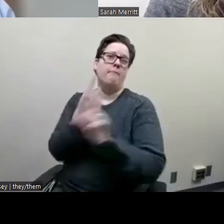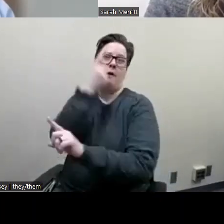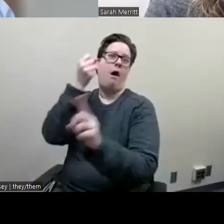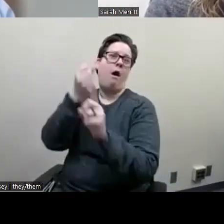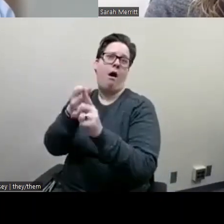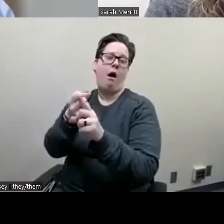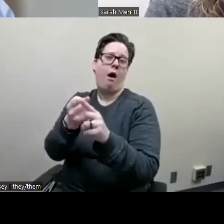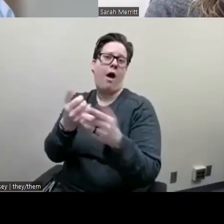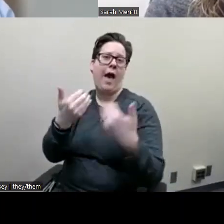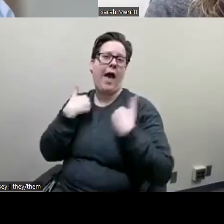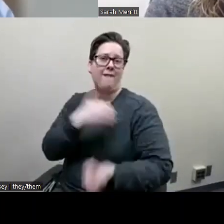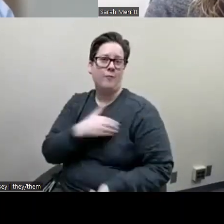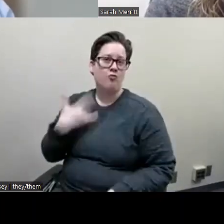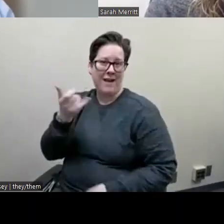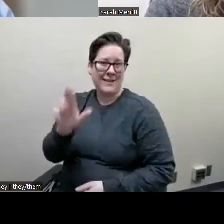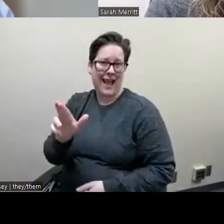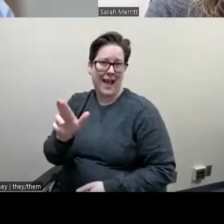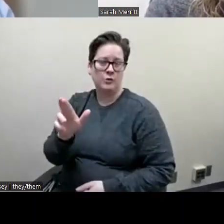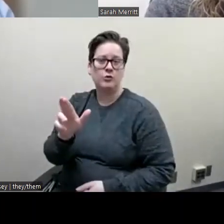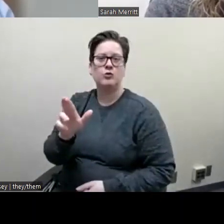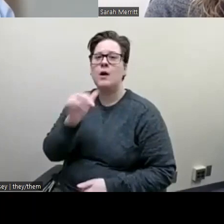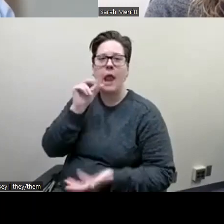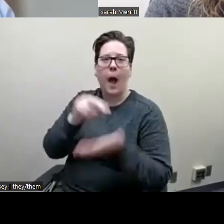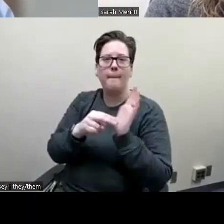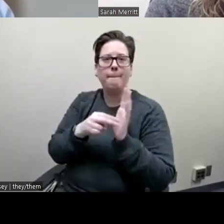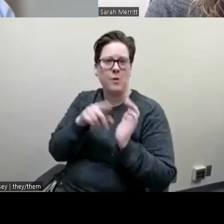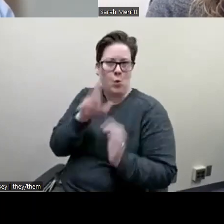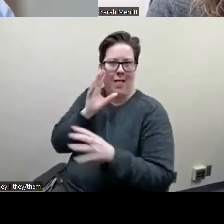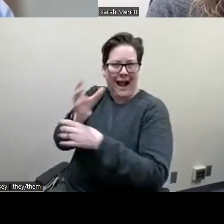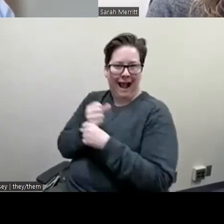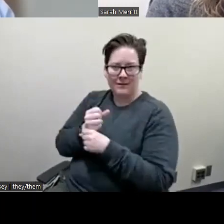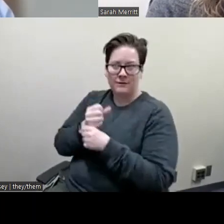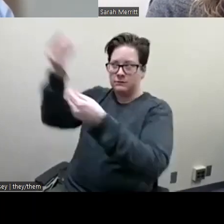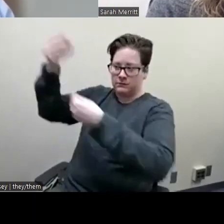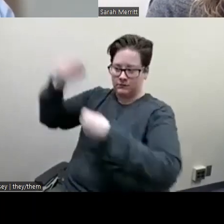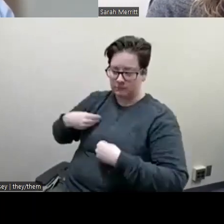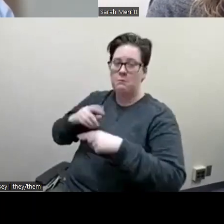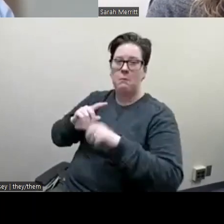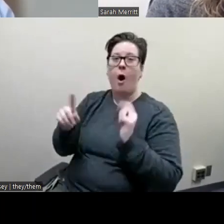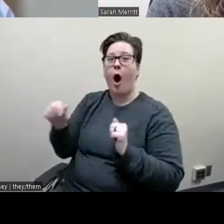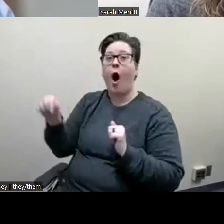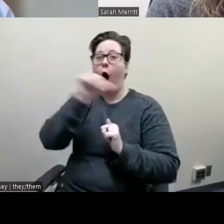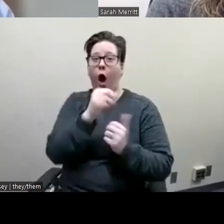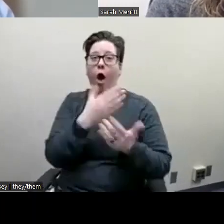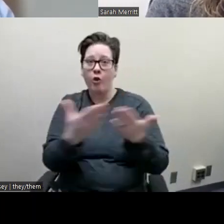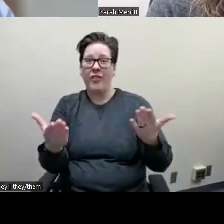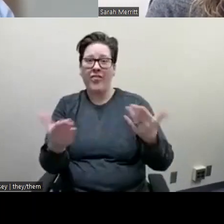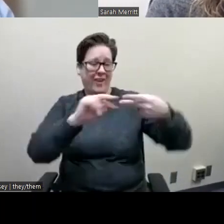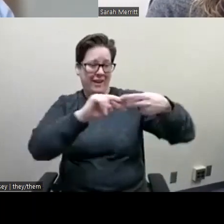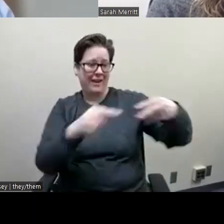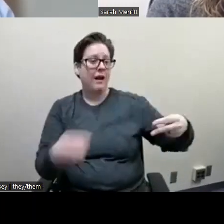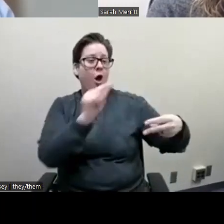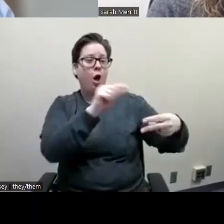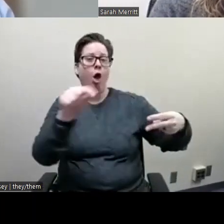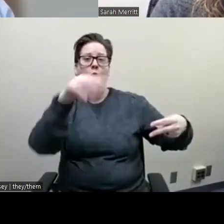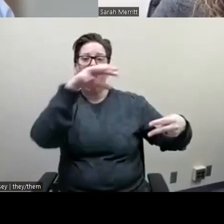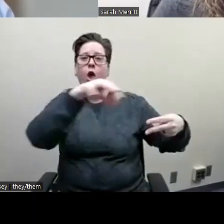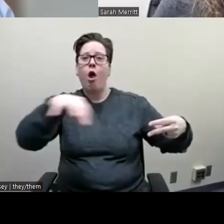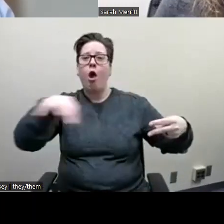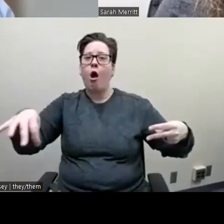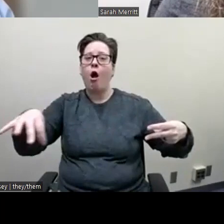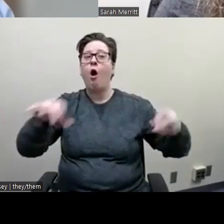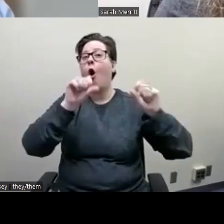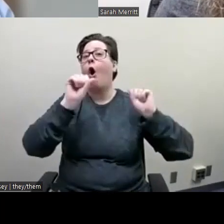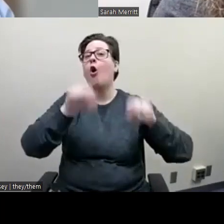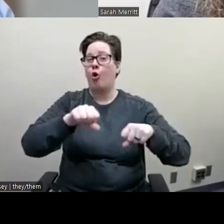mean that you're going to inherit. But there are other things on the radar that could be contributing to that could